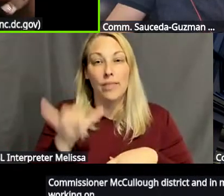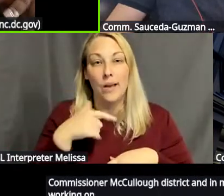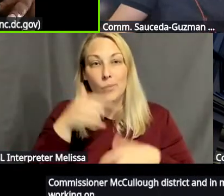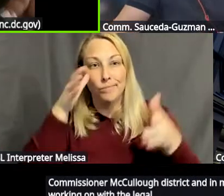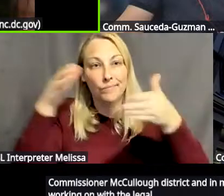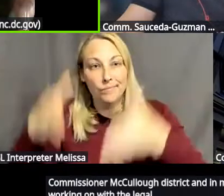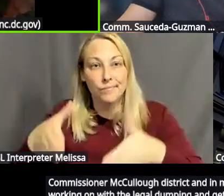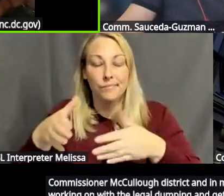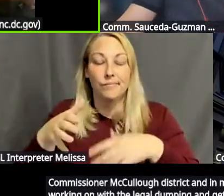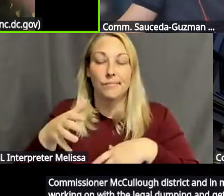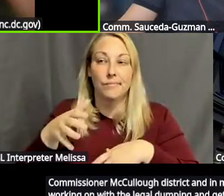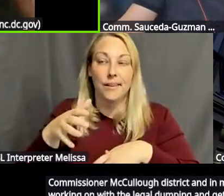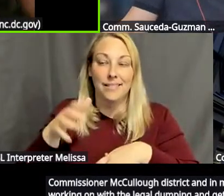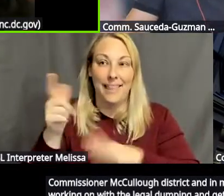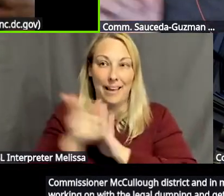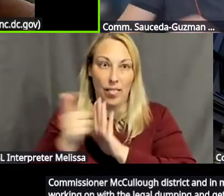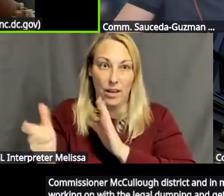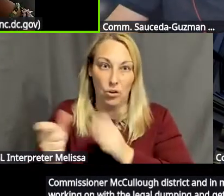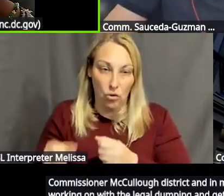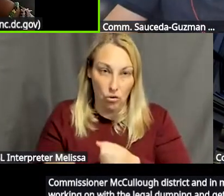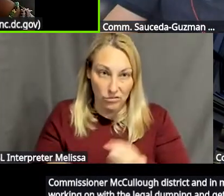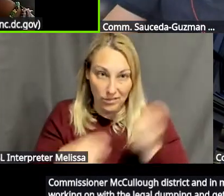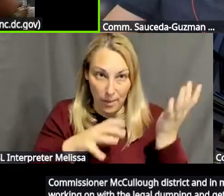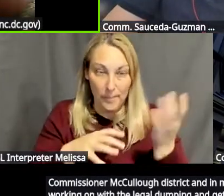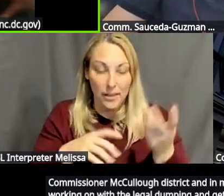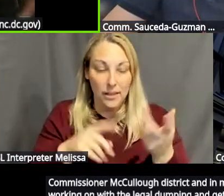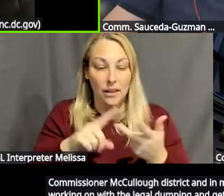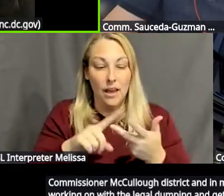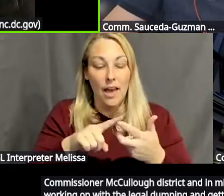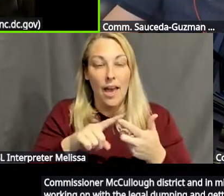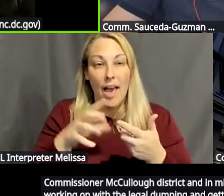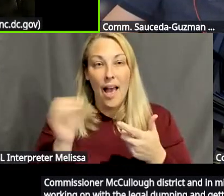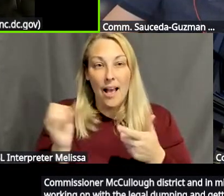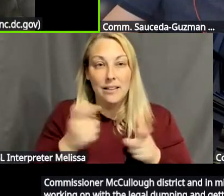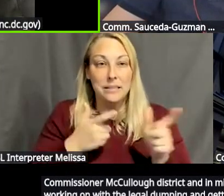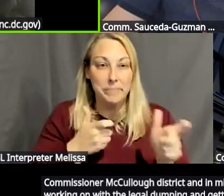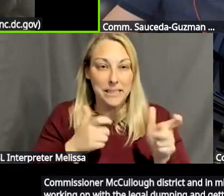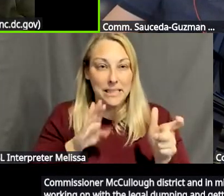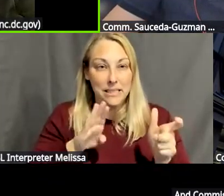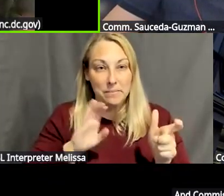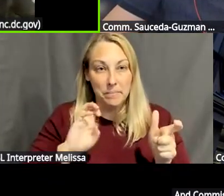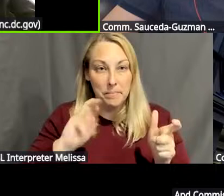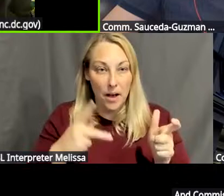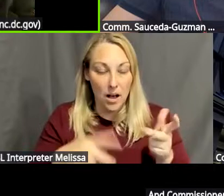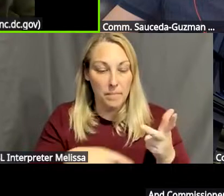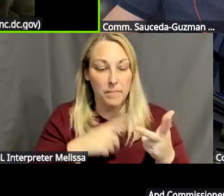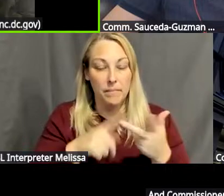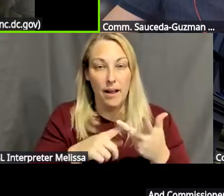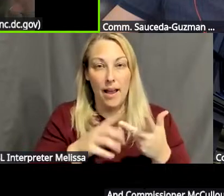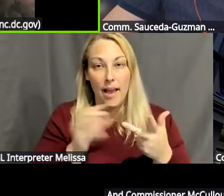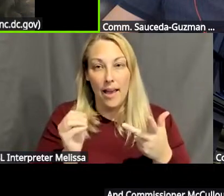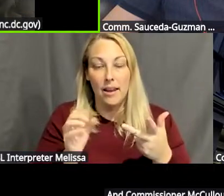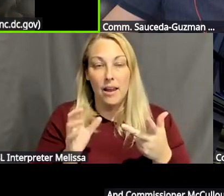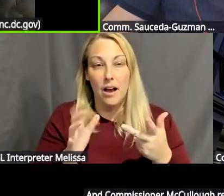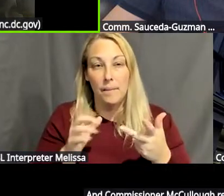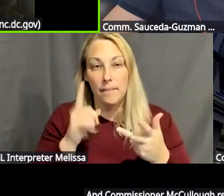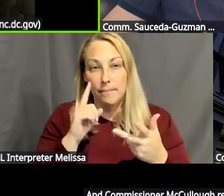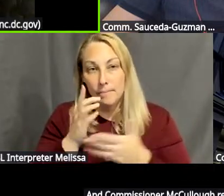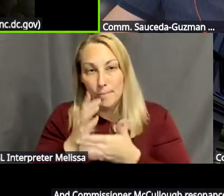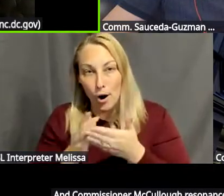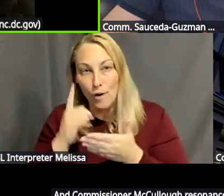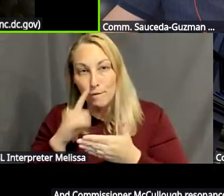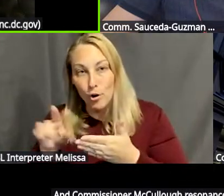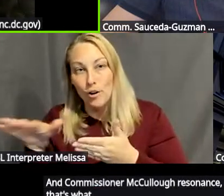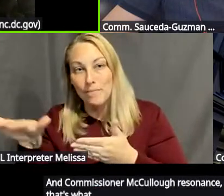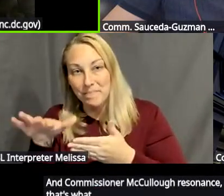speed bumps for partial my residents and Commissioner McCollum residents because we all are mixed together. So that's what I'm working on